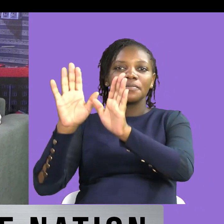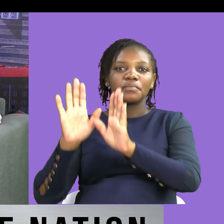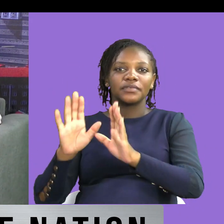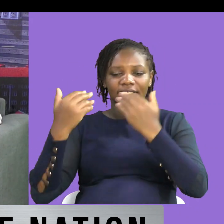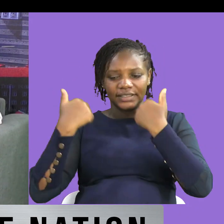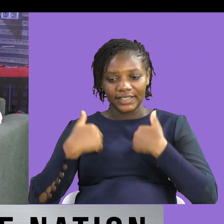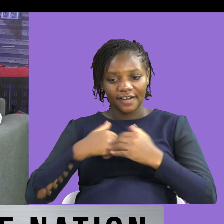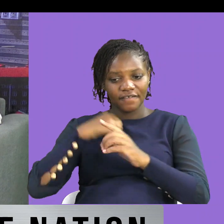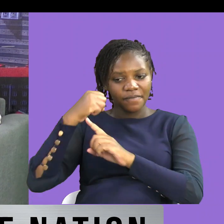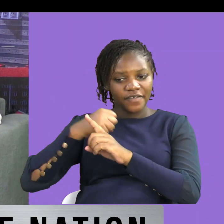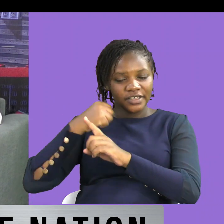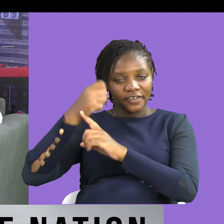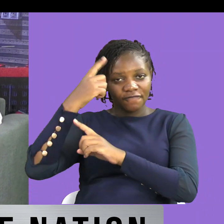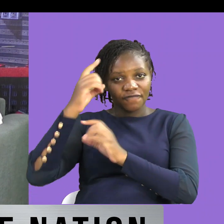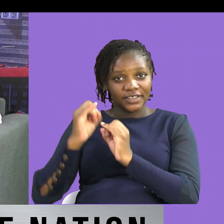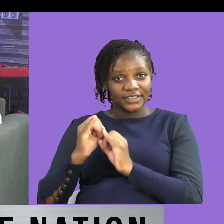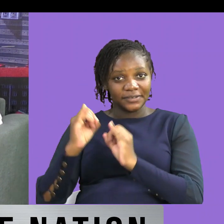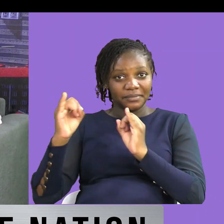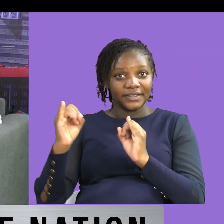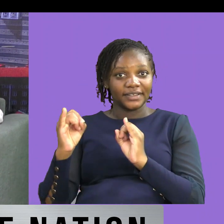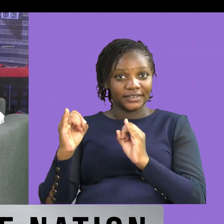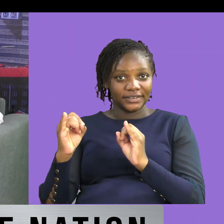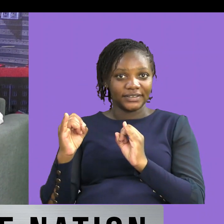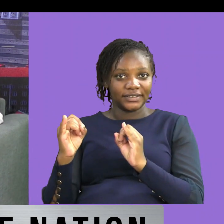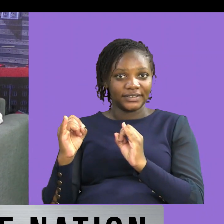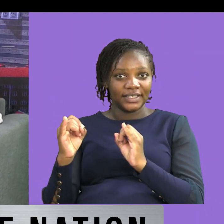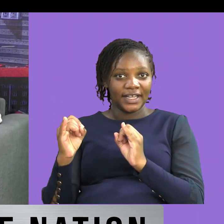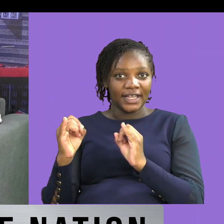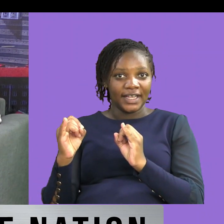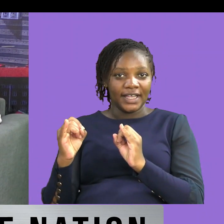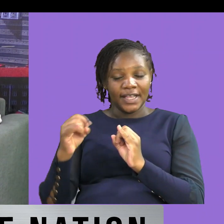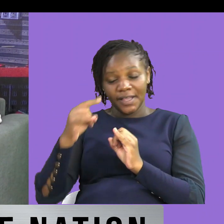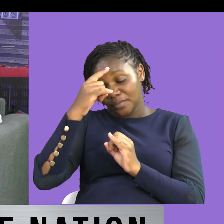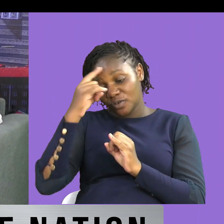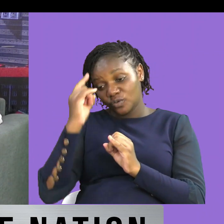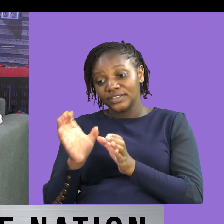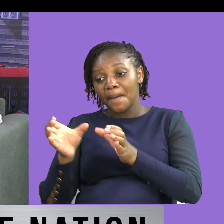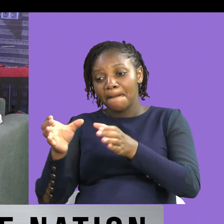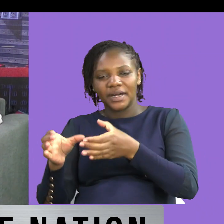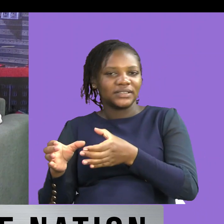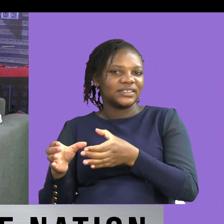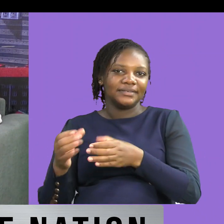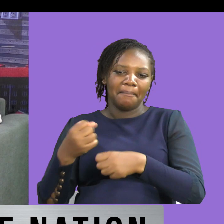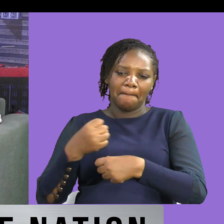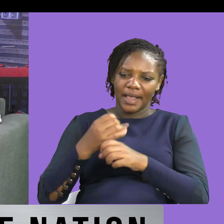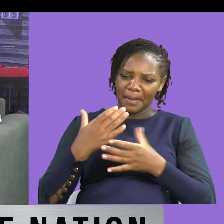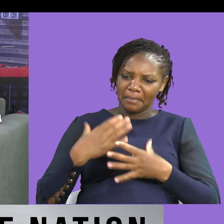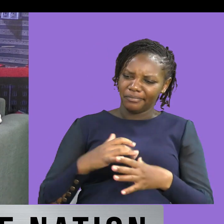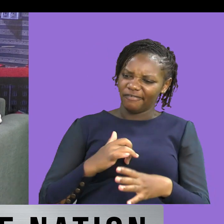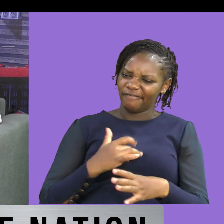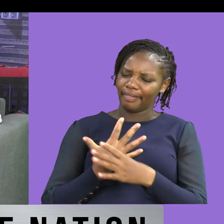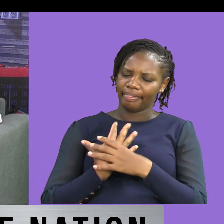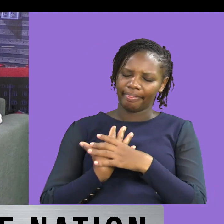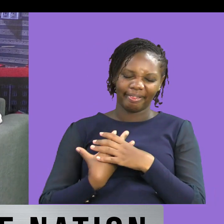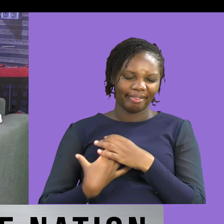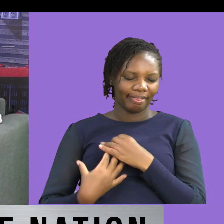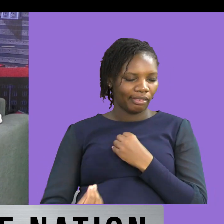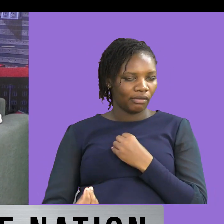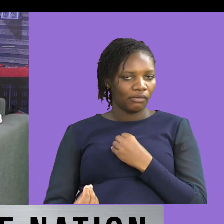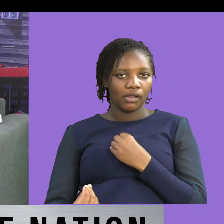independent candidates because parties are frustrated people. But it's not just the frustration of parties why people go independent,